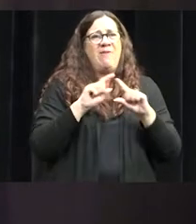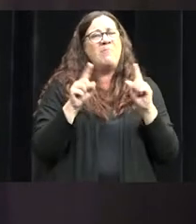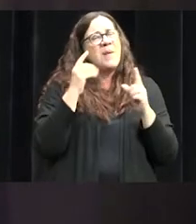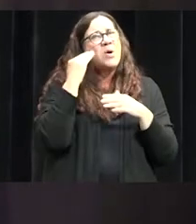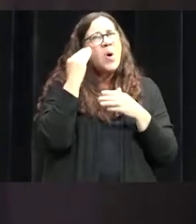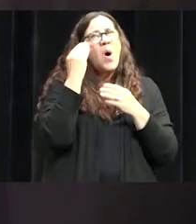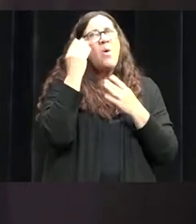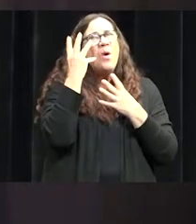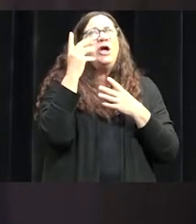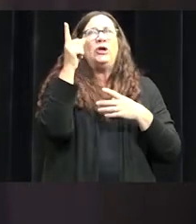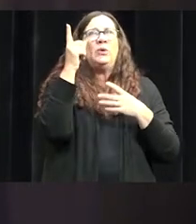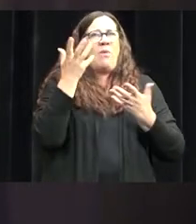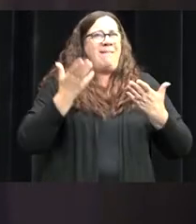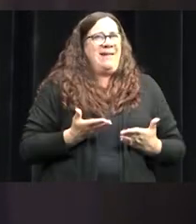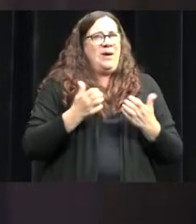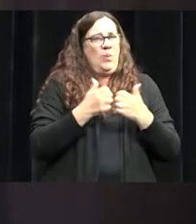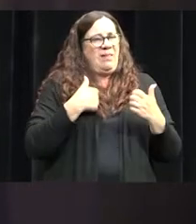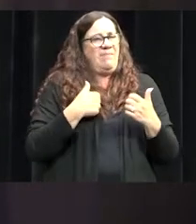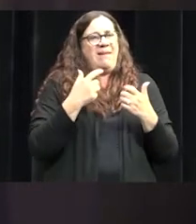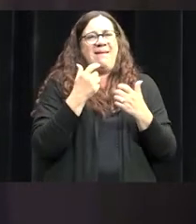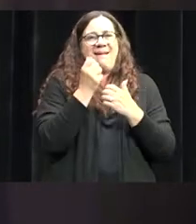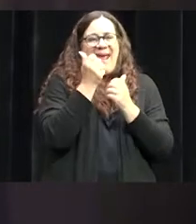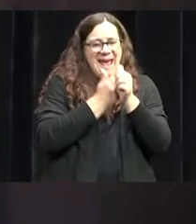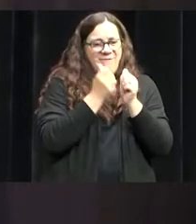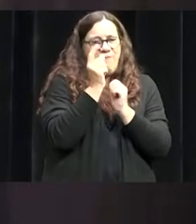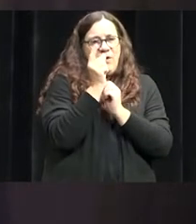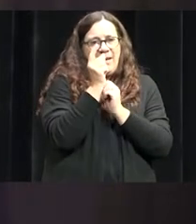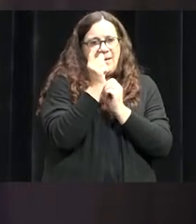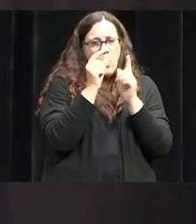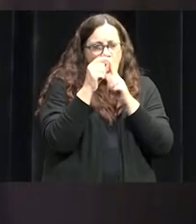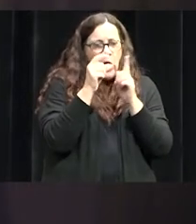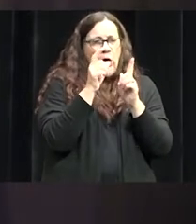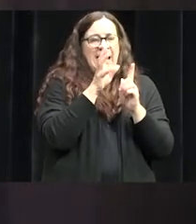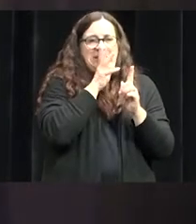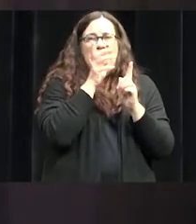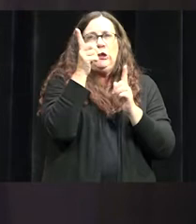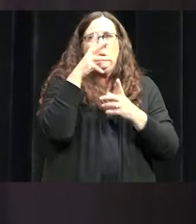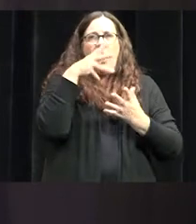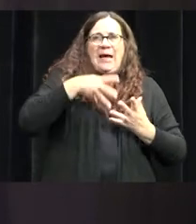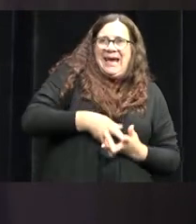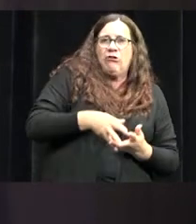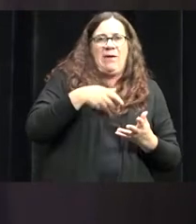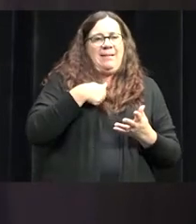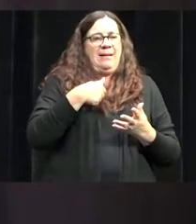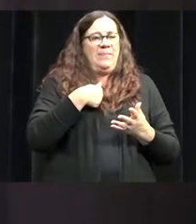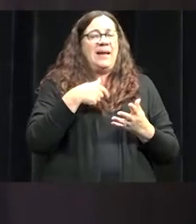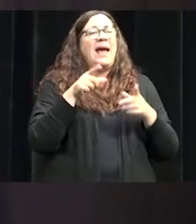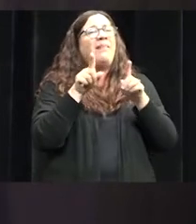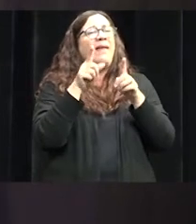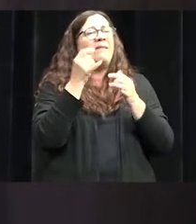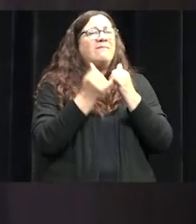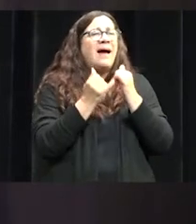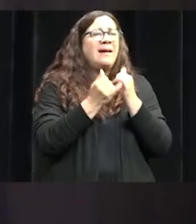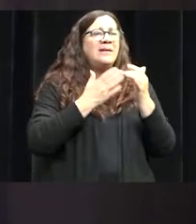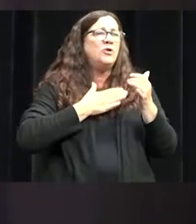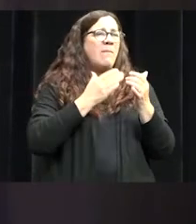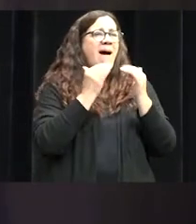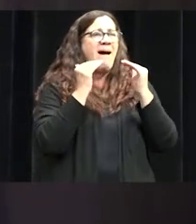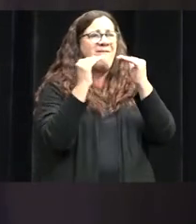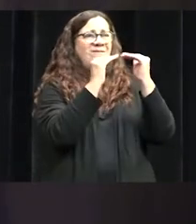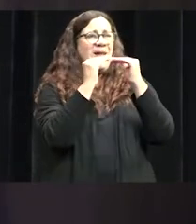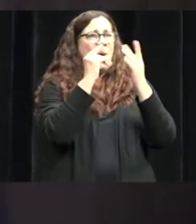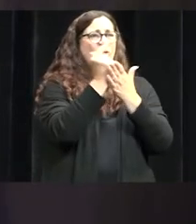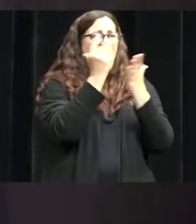today finally to my fellow graduates i cannot express in words how proud i am of each of you but i will do my